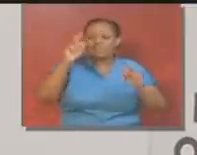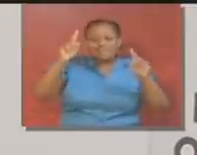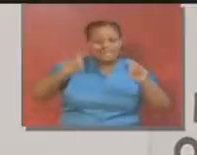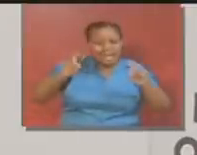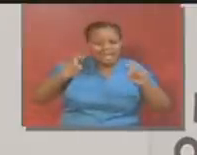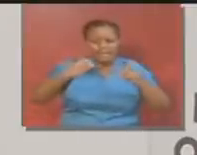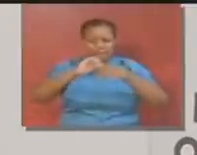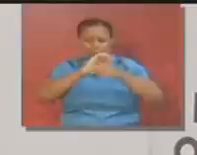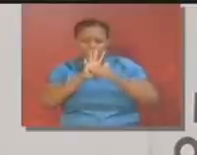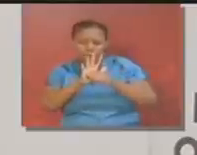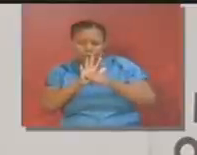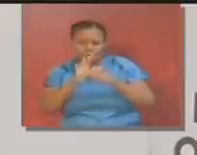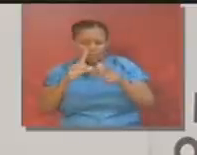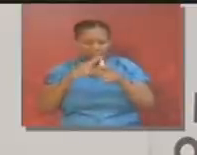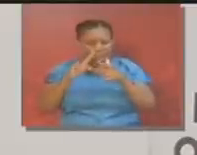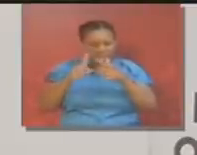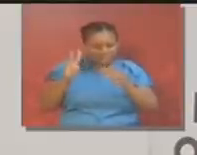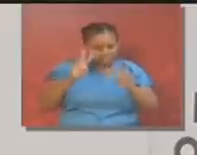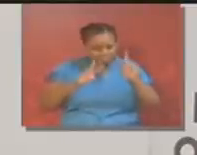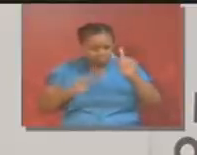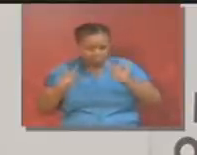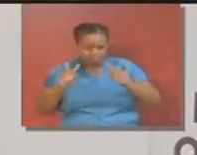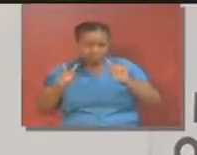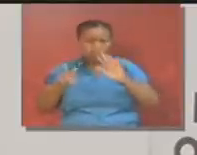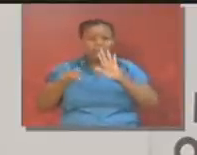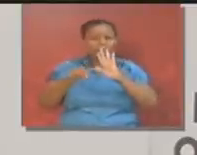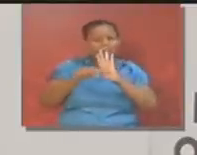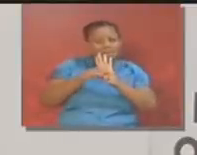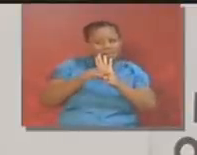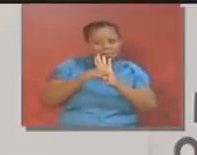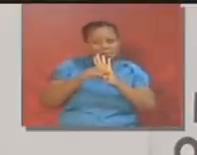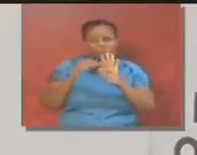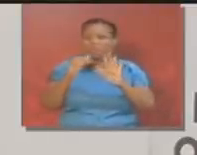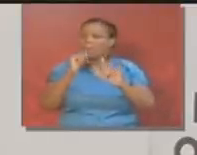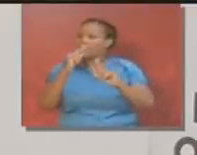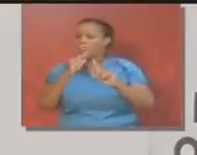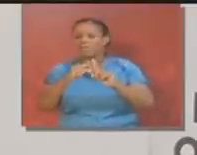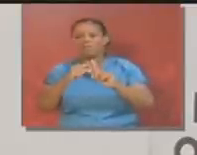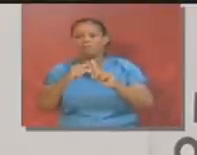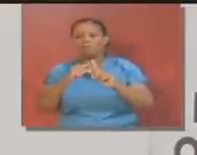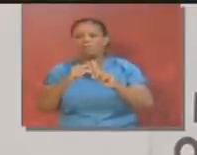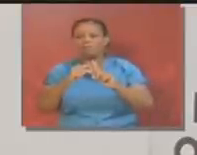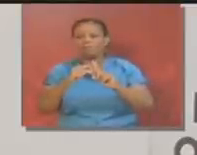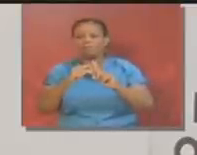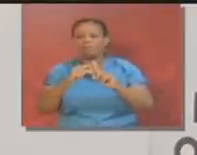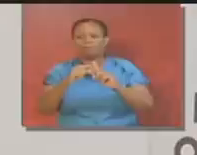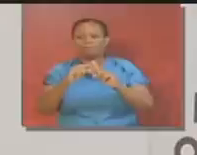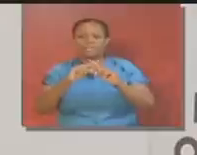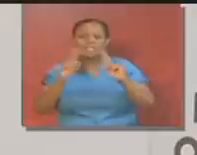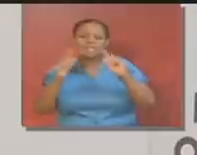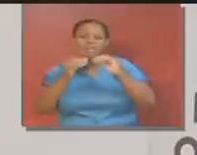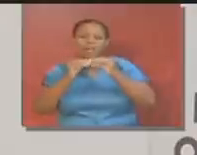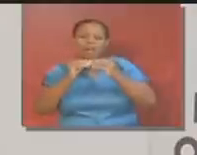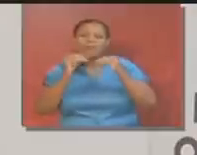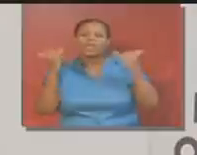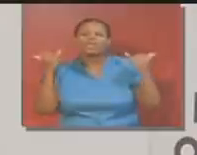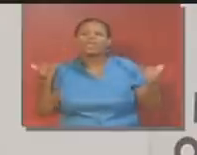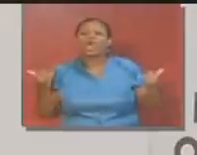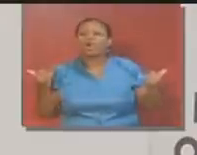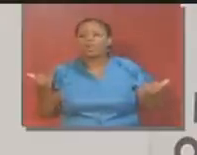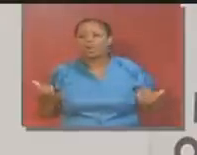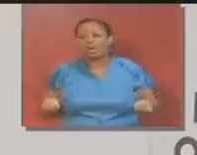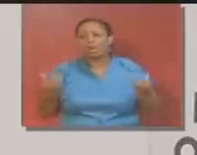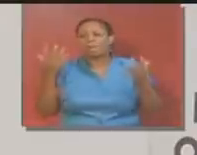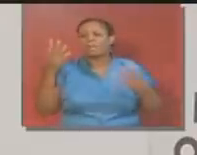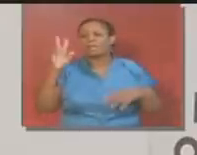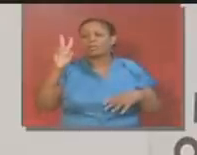have it negative and not positive. So in fact, in terms of the numbers we have 29 children